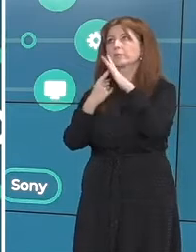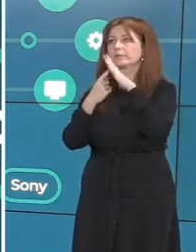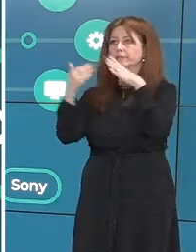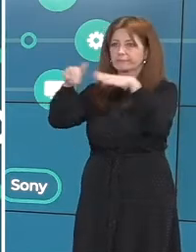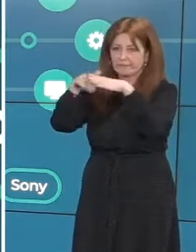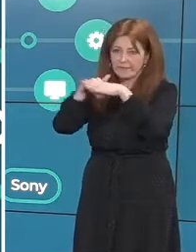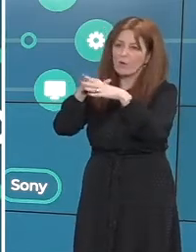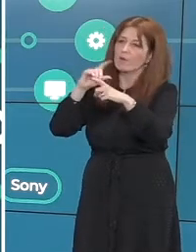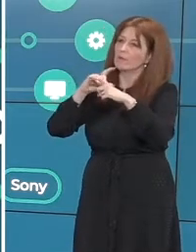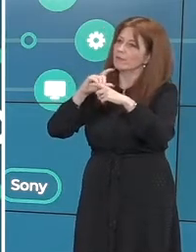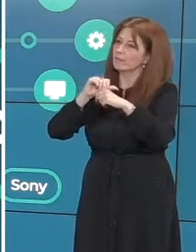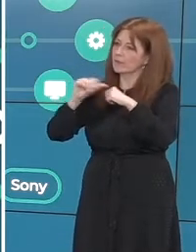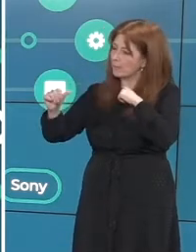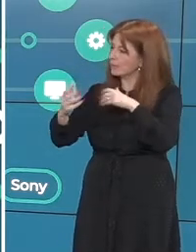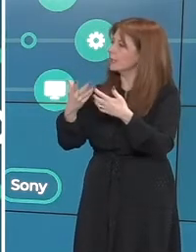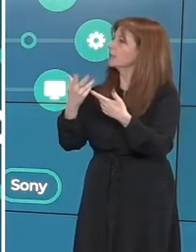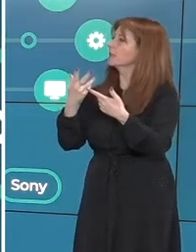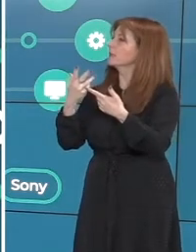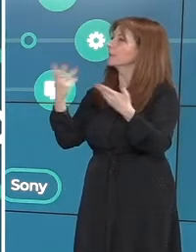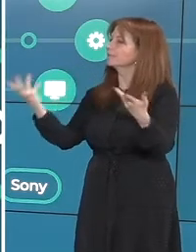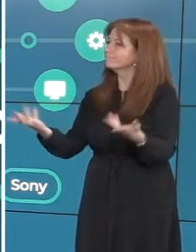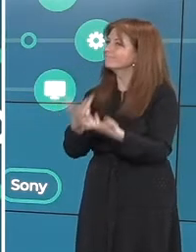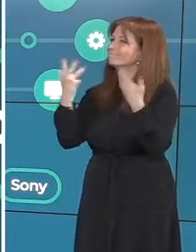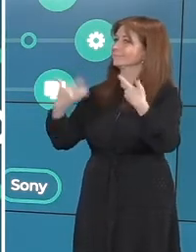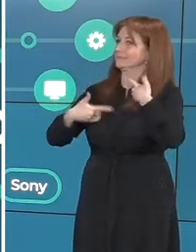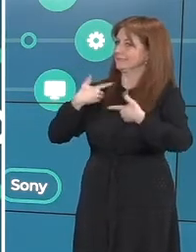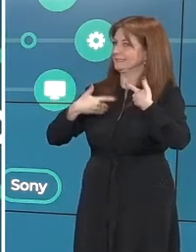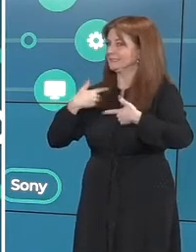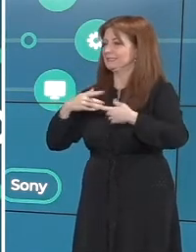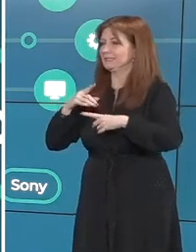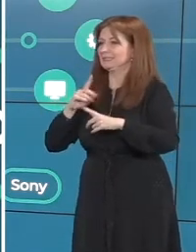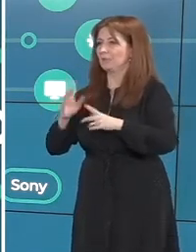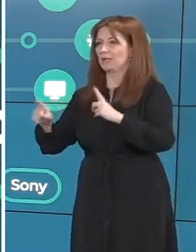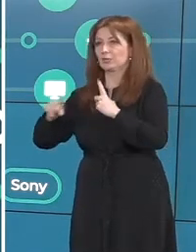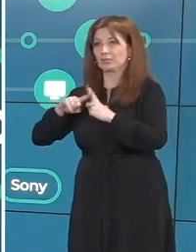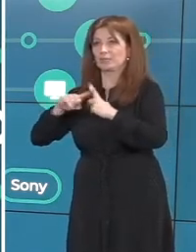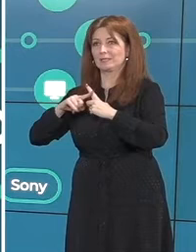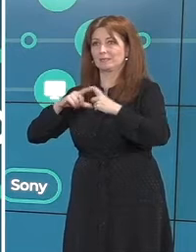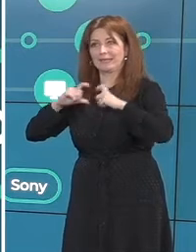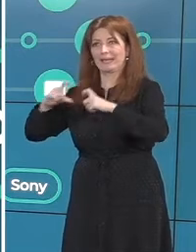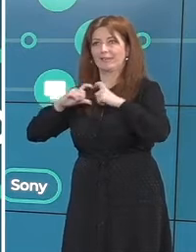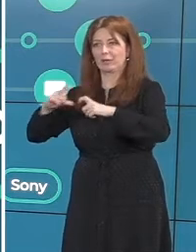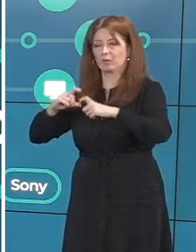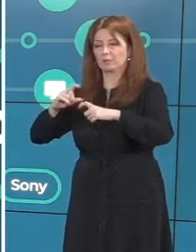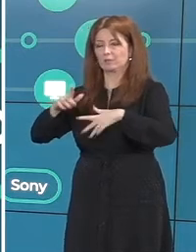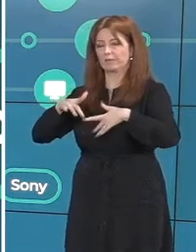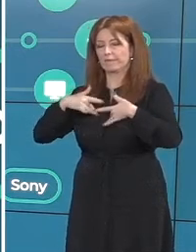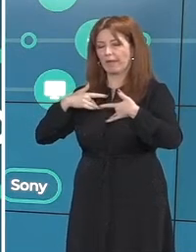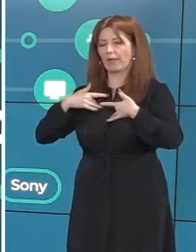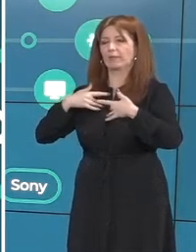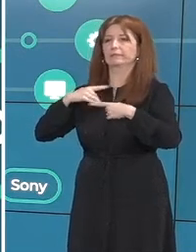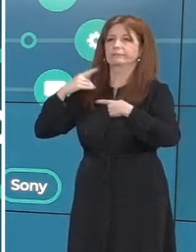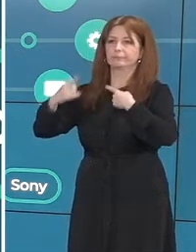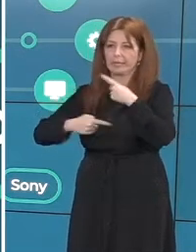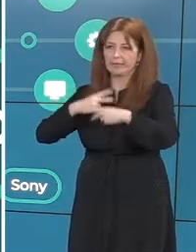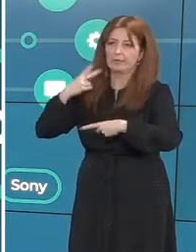for them. But keeping the energy up and keeping the optimism, because it can feel sort of like a wheel that you're constantly running on,